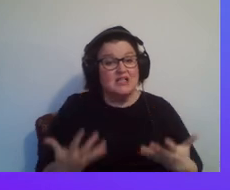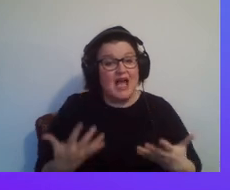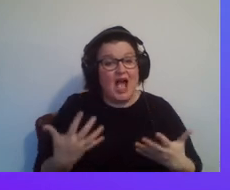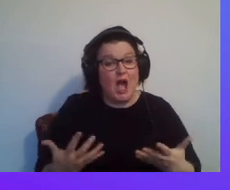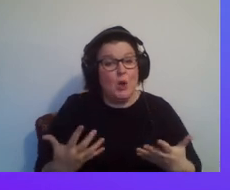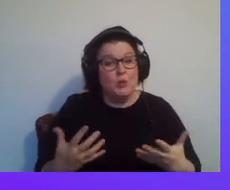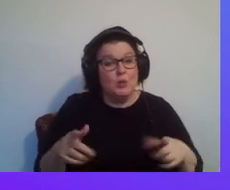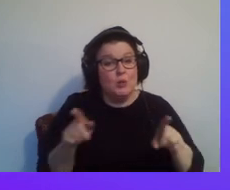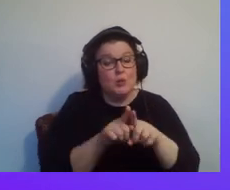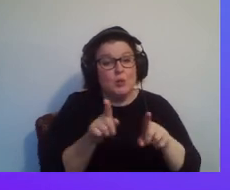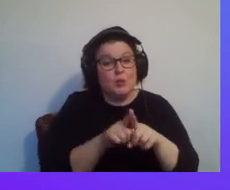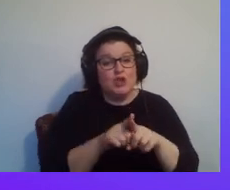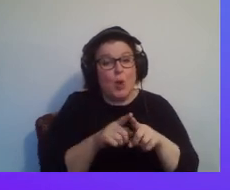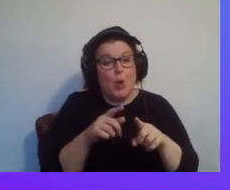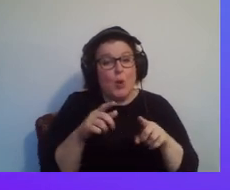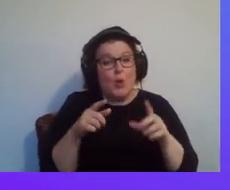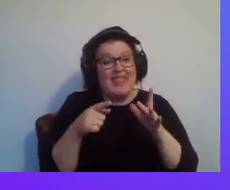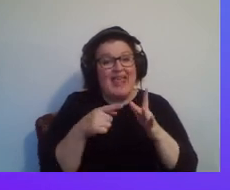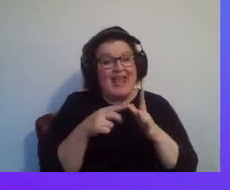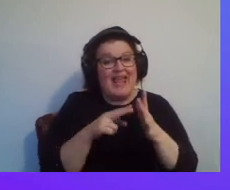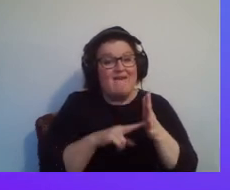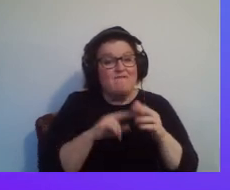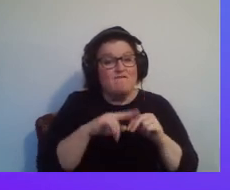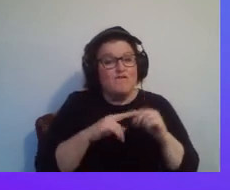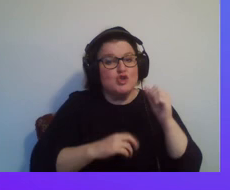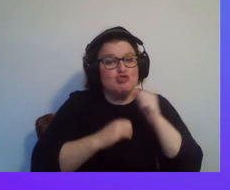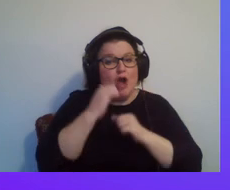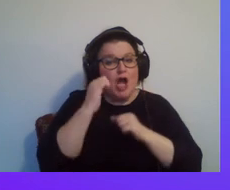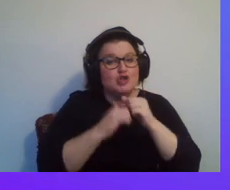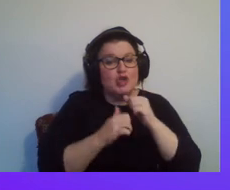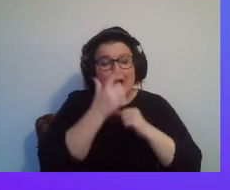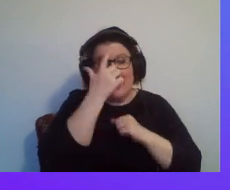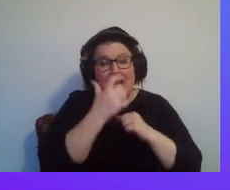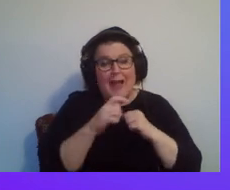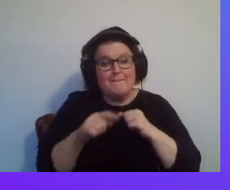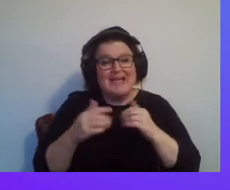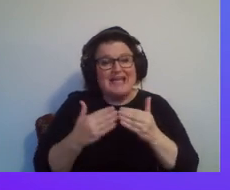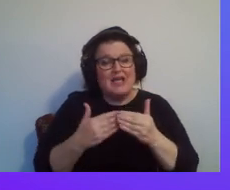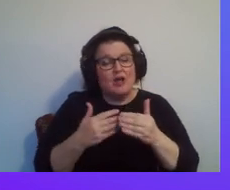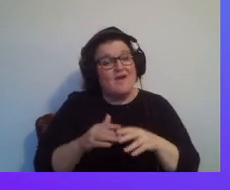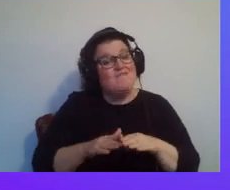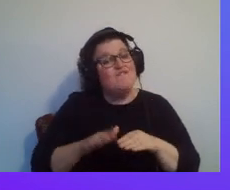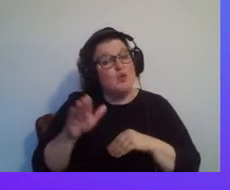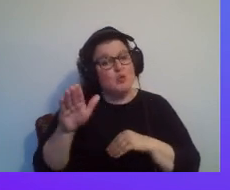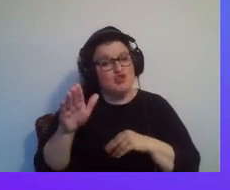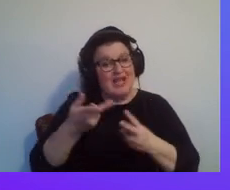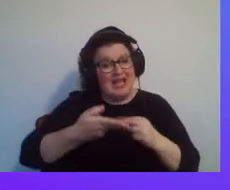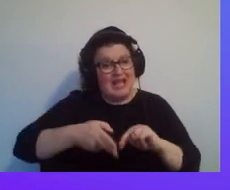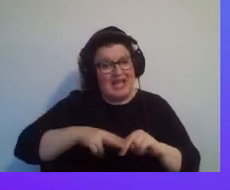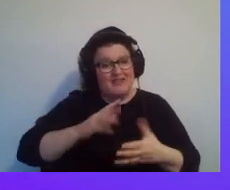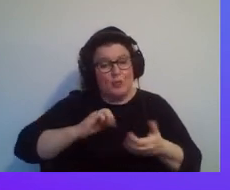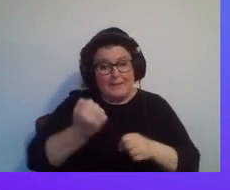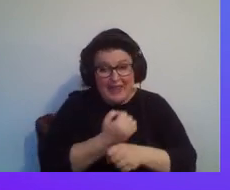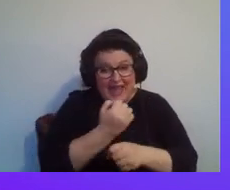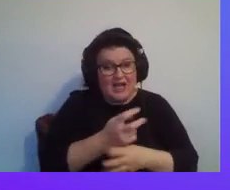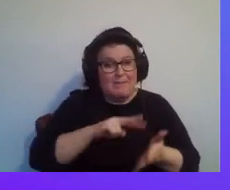the infrastructure that could be, should be, if we make the plans